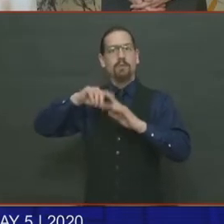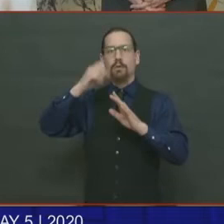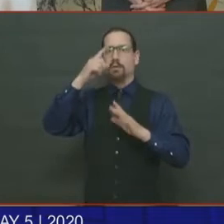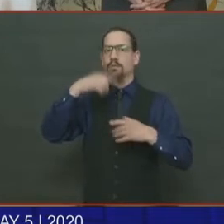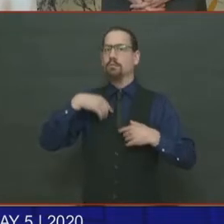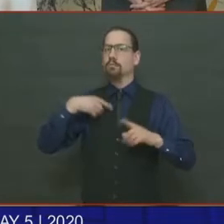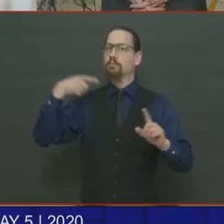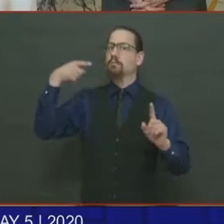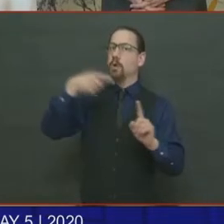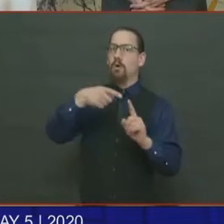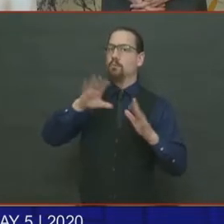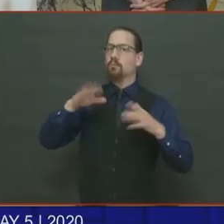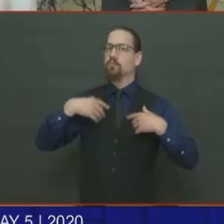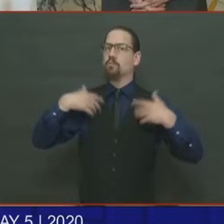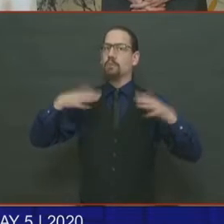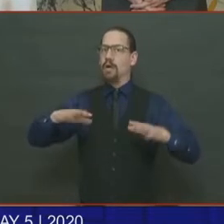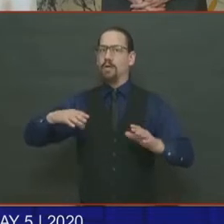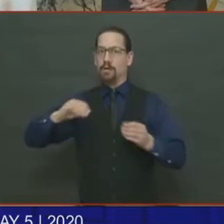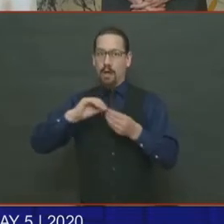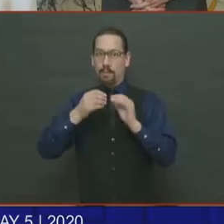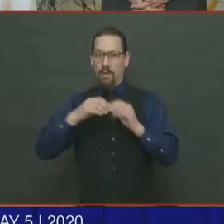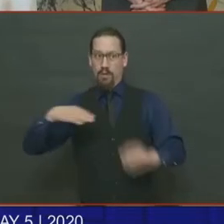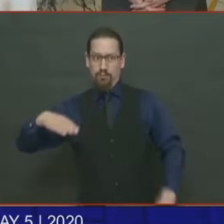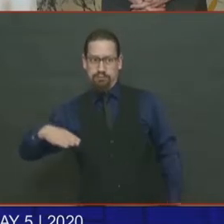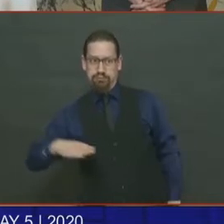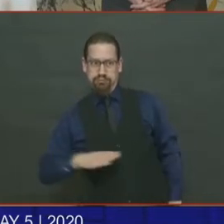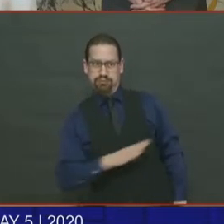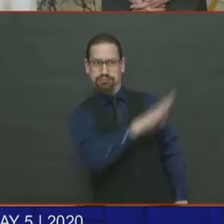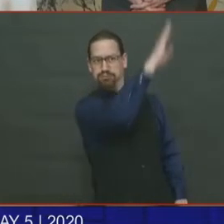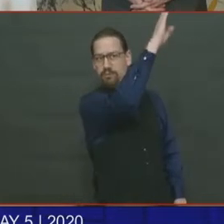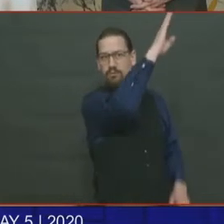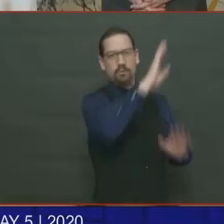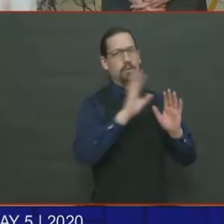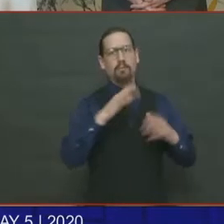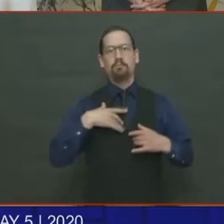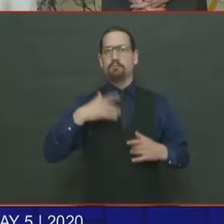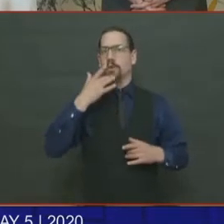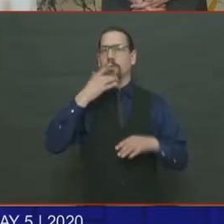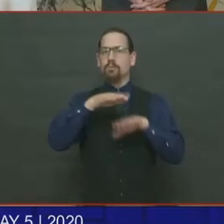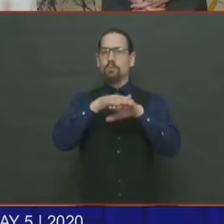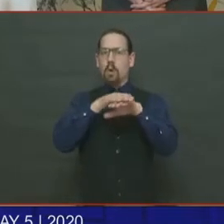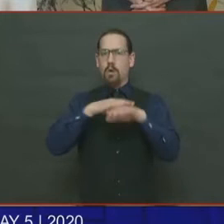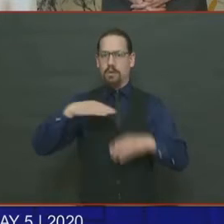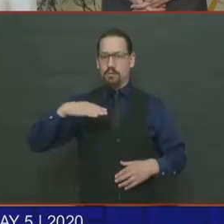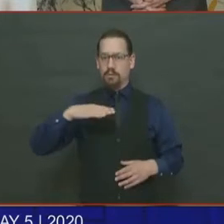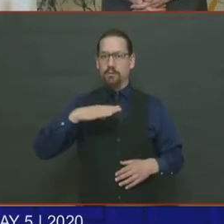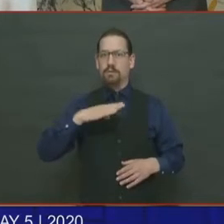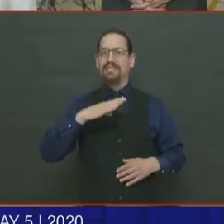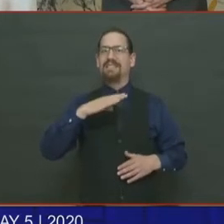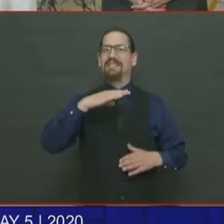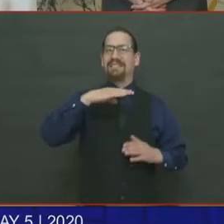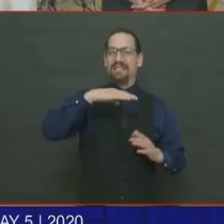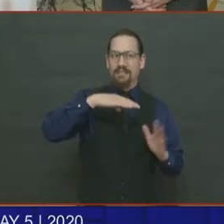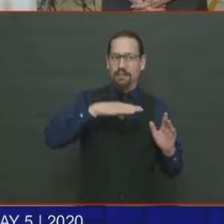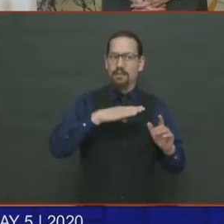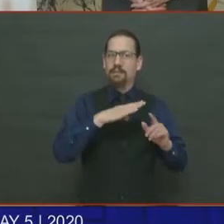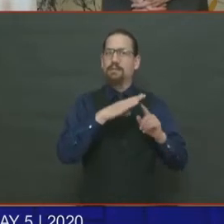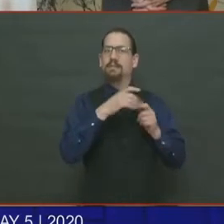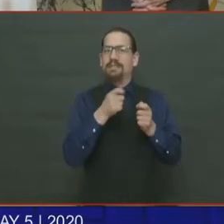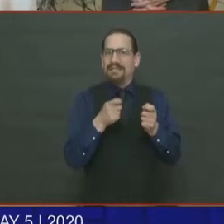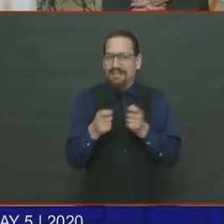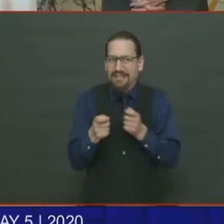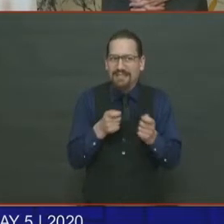I need to make sure that we have enough support in place for our at-risk communities,